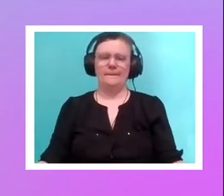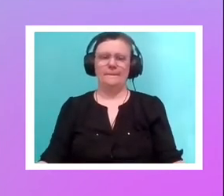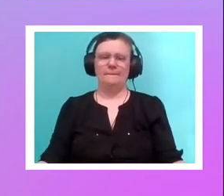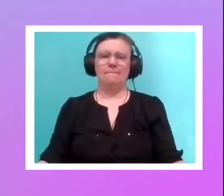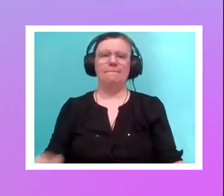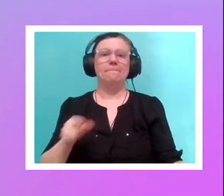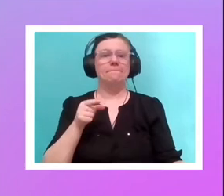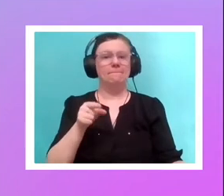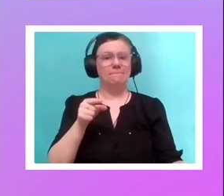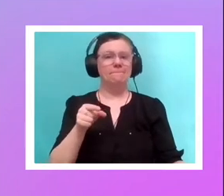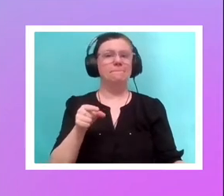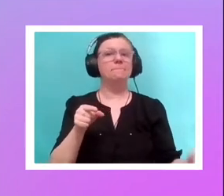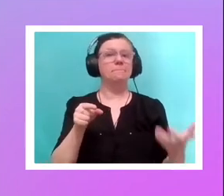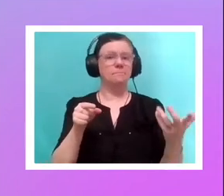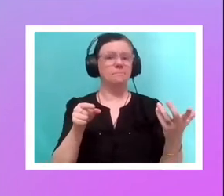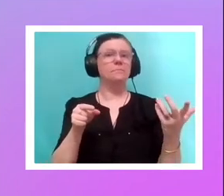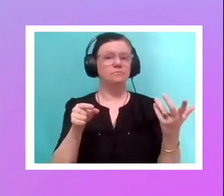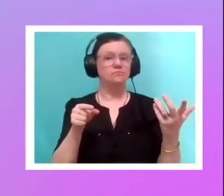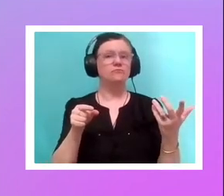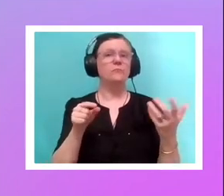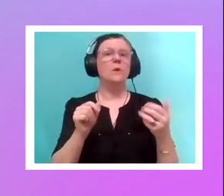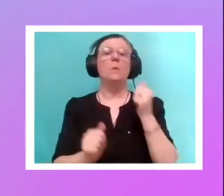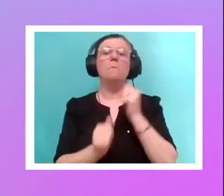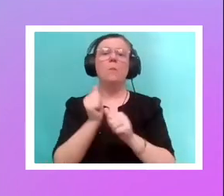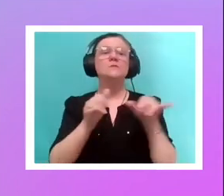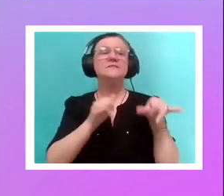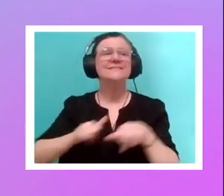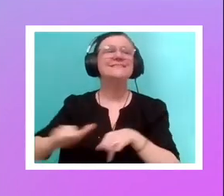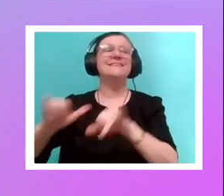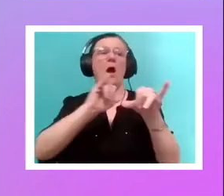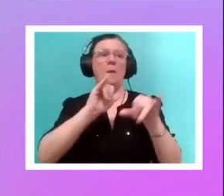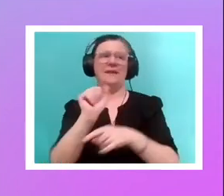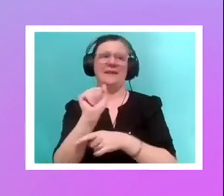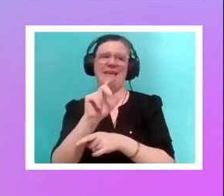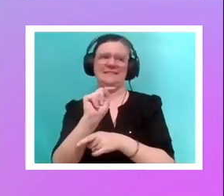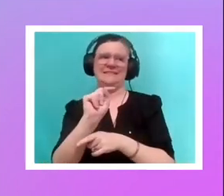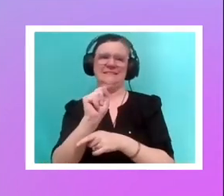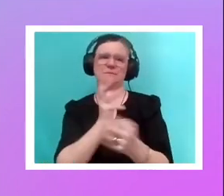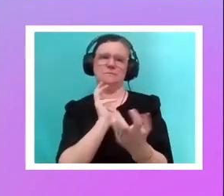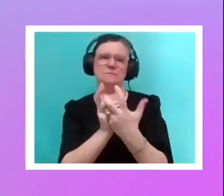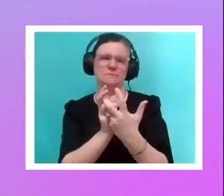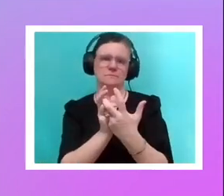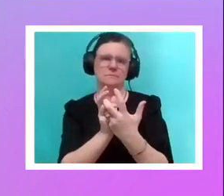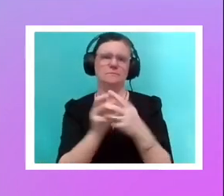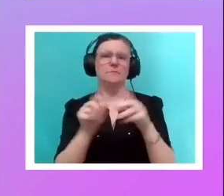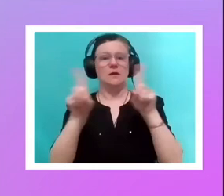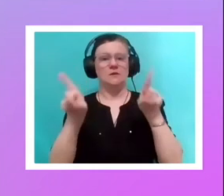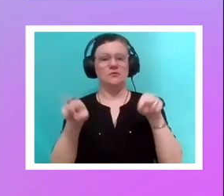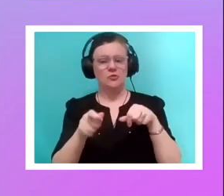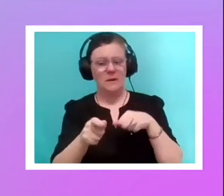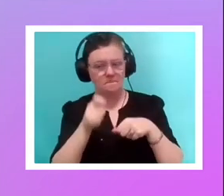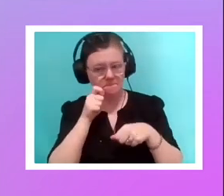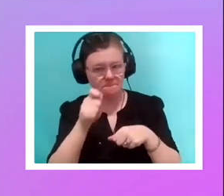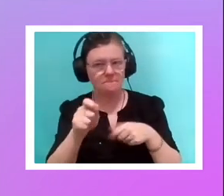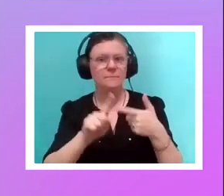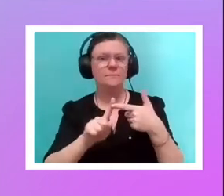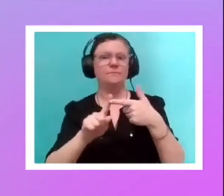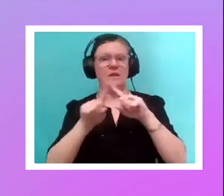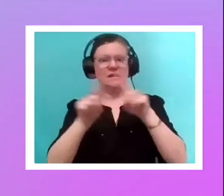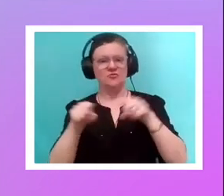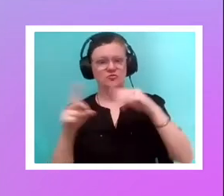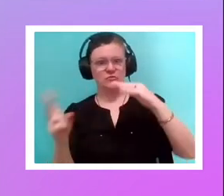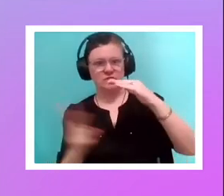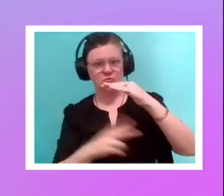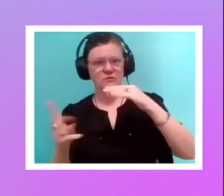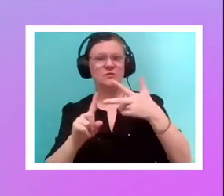Government digital services must work on the most commonly used assistive technologies. That needs to include screen magnifiers, screen readers, and